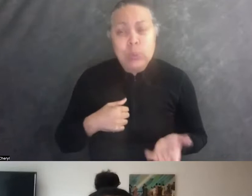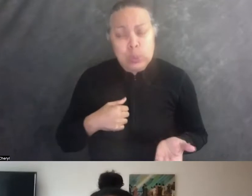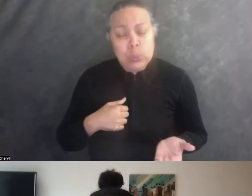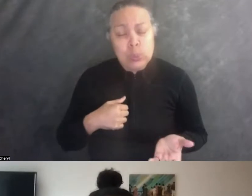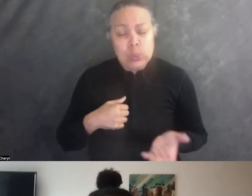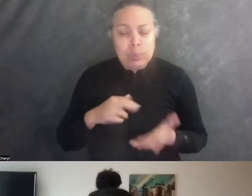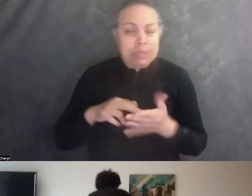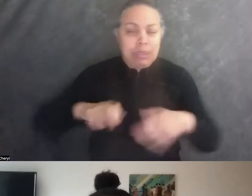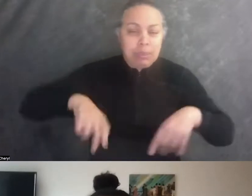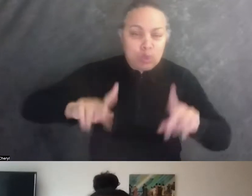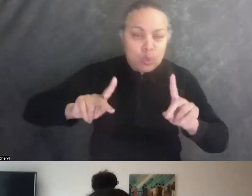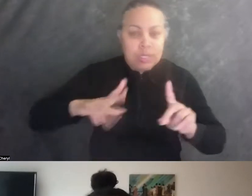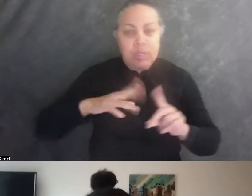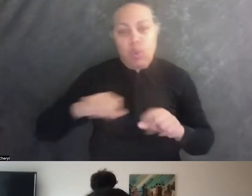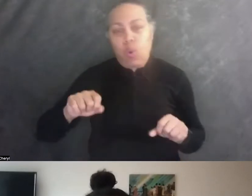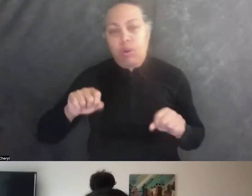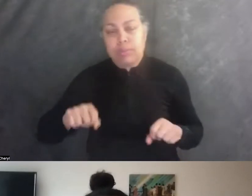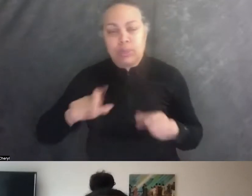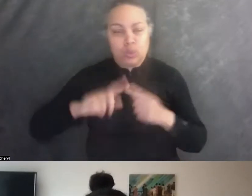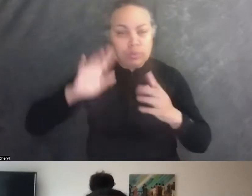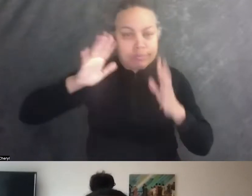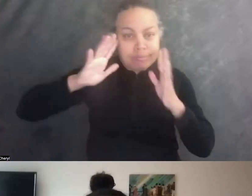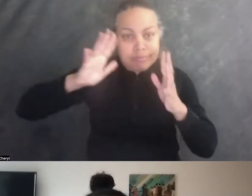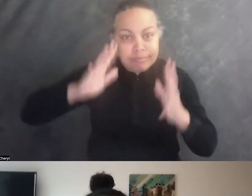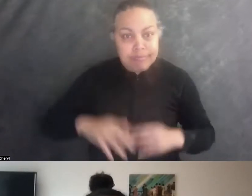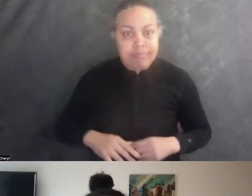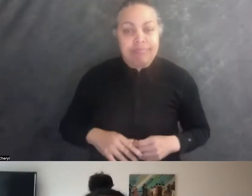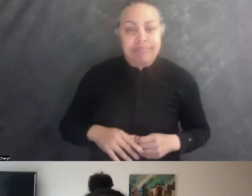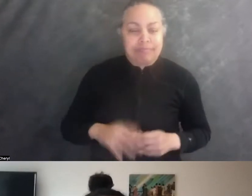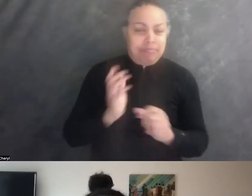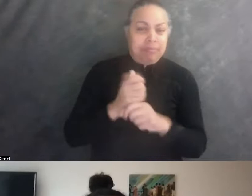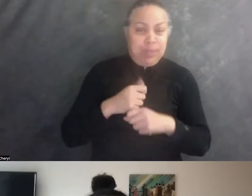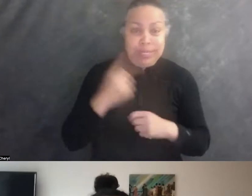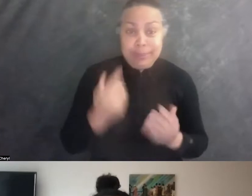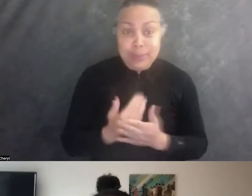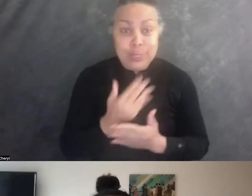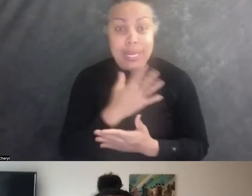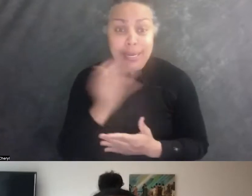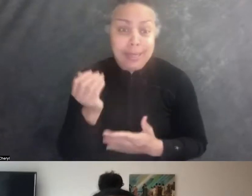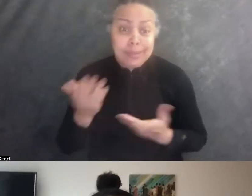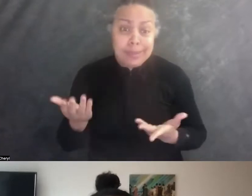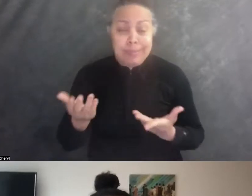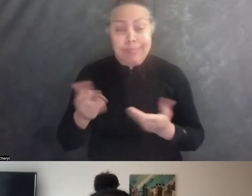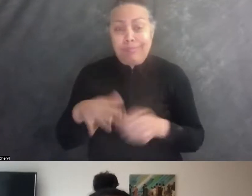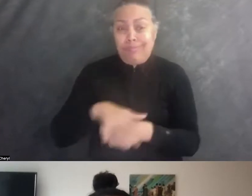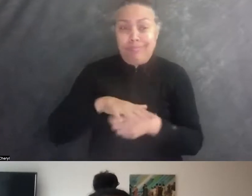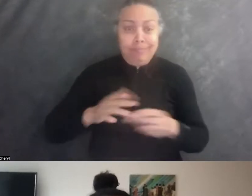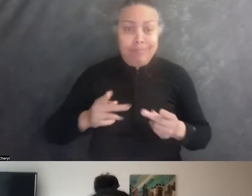or the capacity of invention, but also just space for